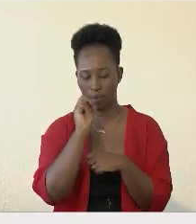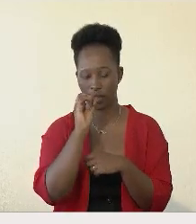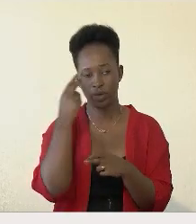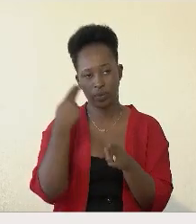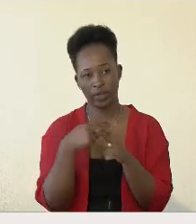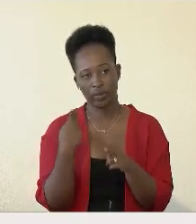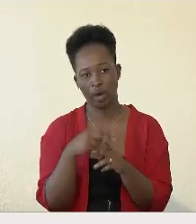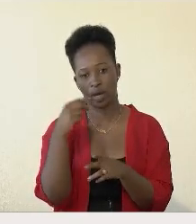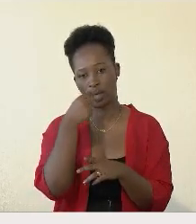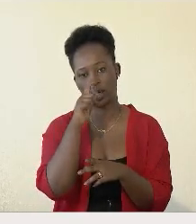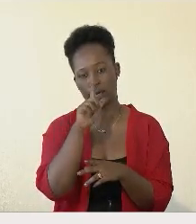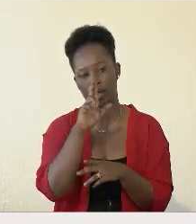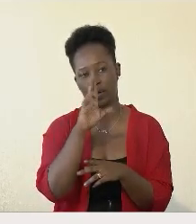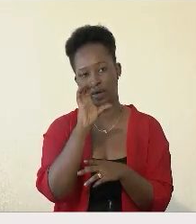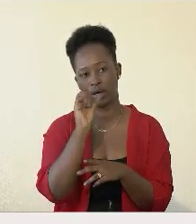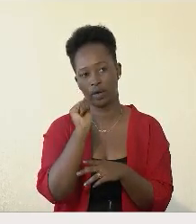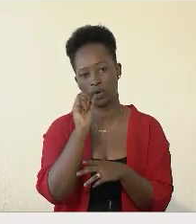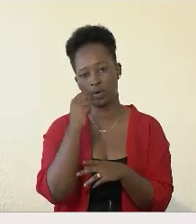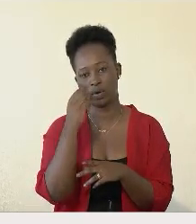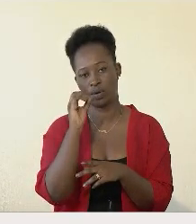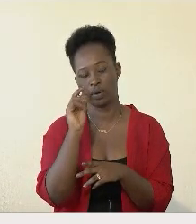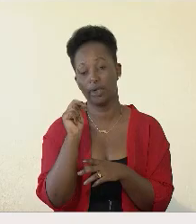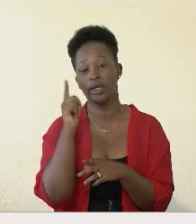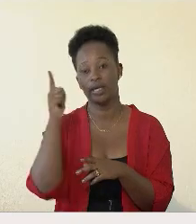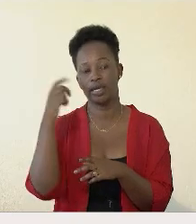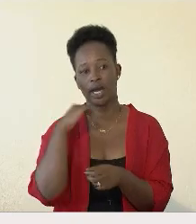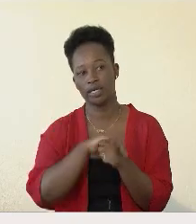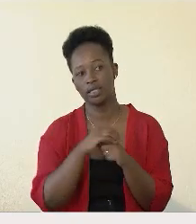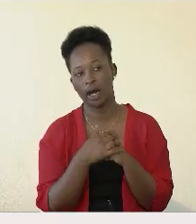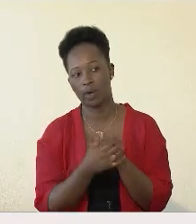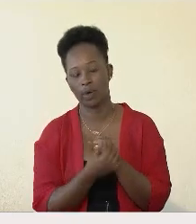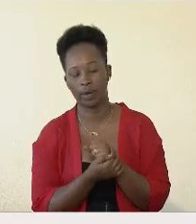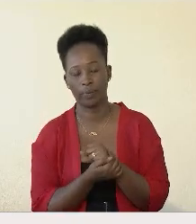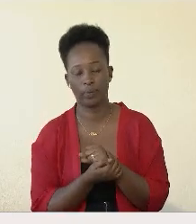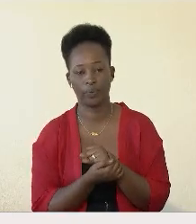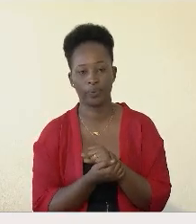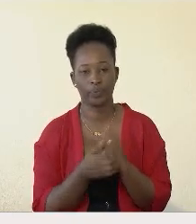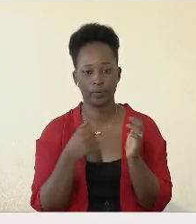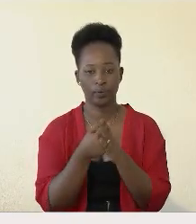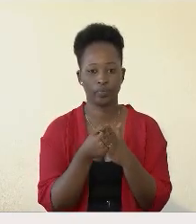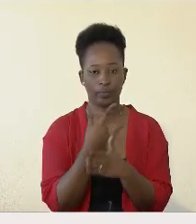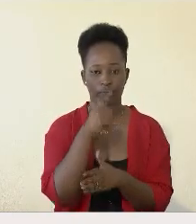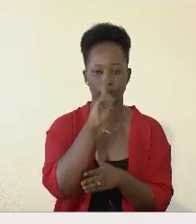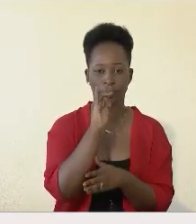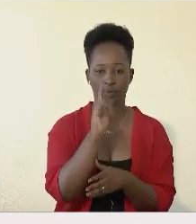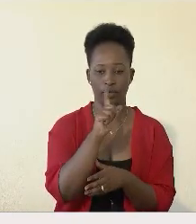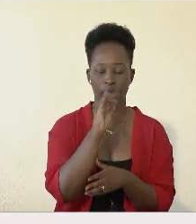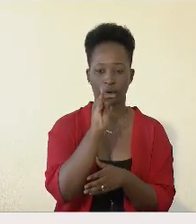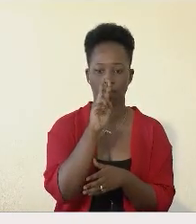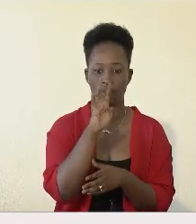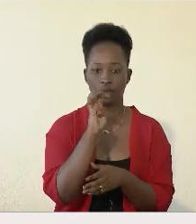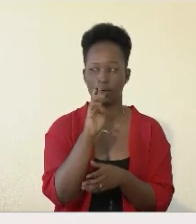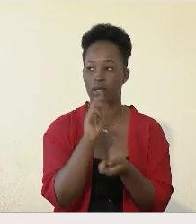glycagon. The glycagon will just stimulate. The glycagon causes the liver to convert the other